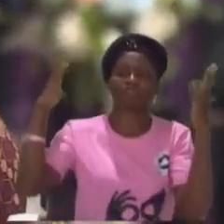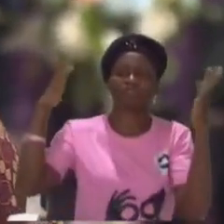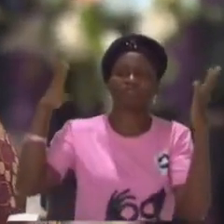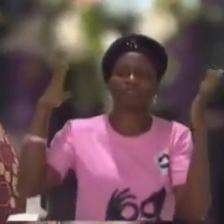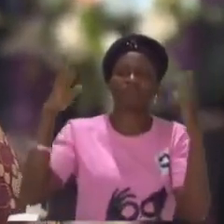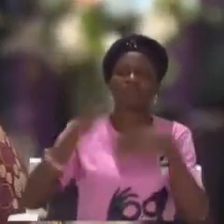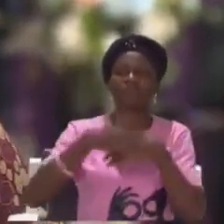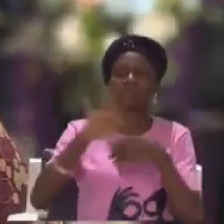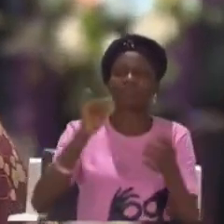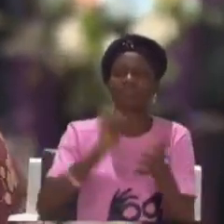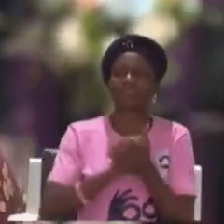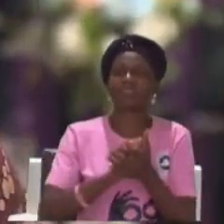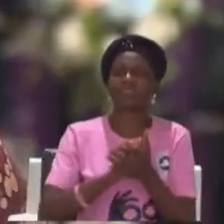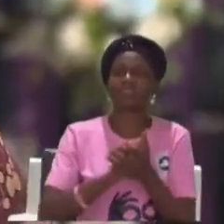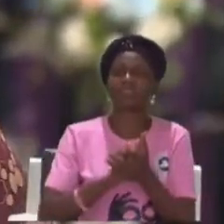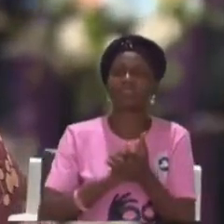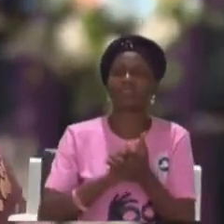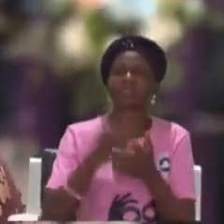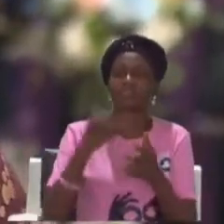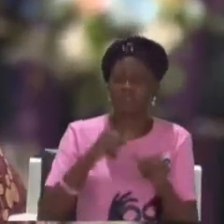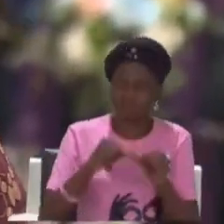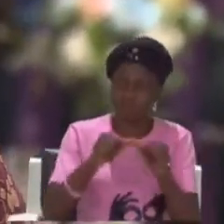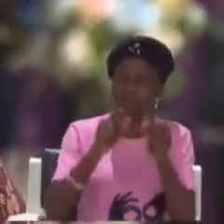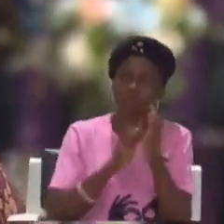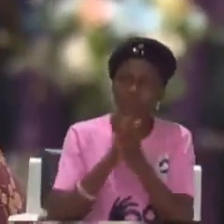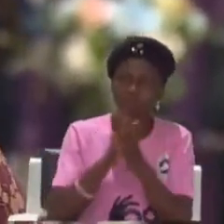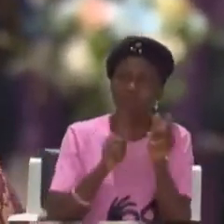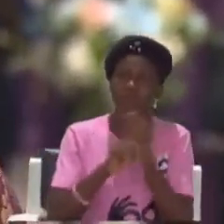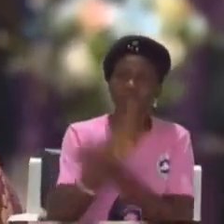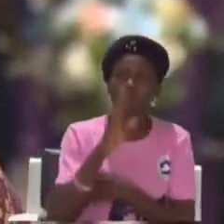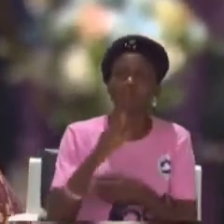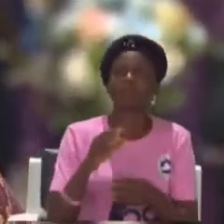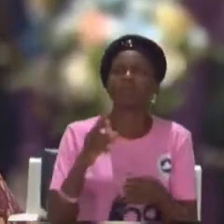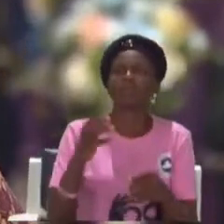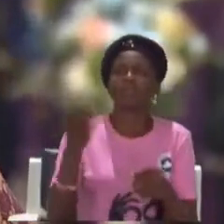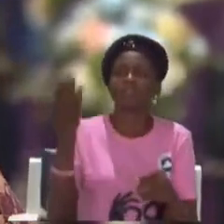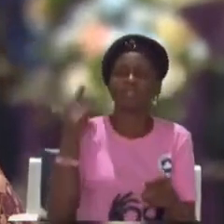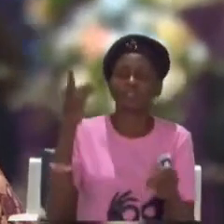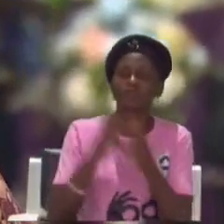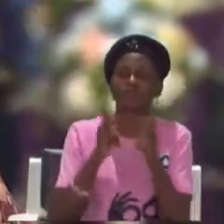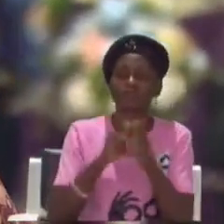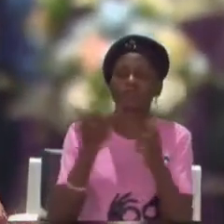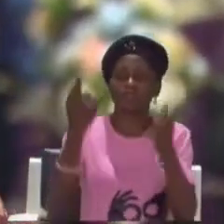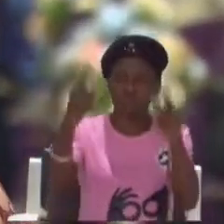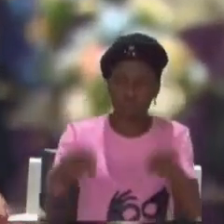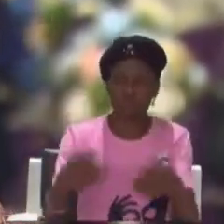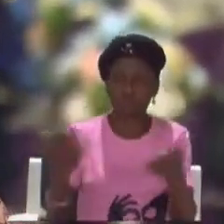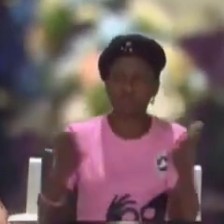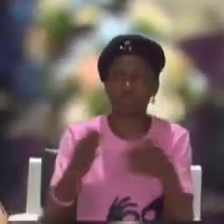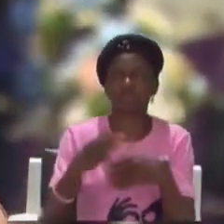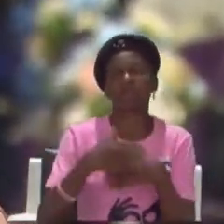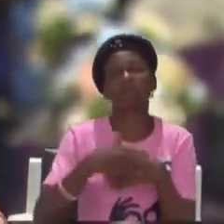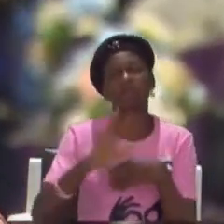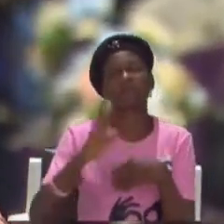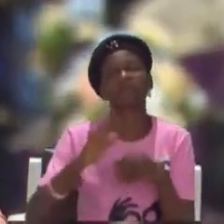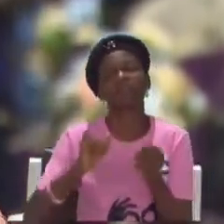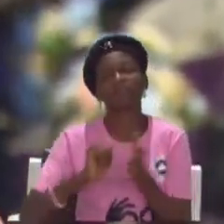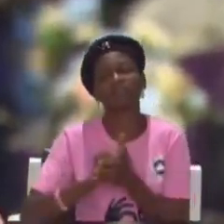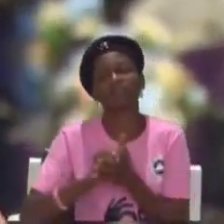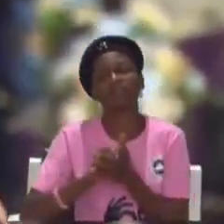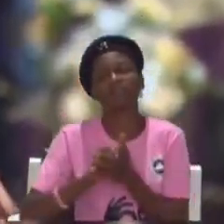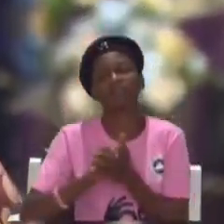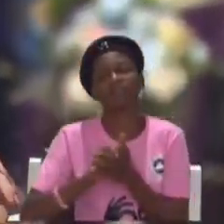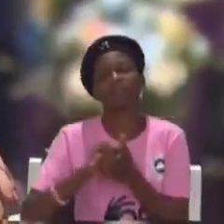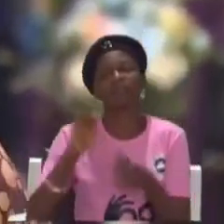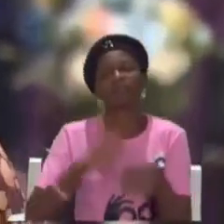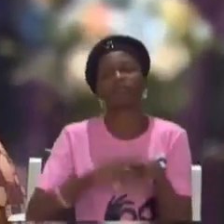So after that, we keep praying to God. Last confession, we are here. Lo and behold,